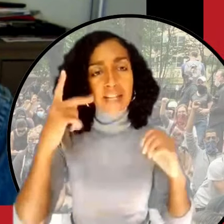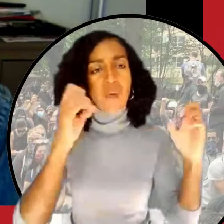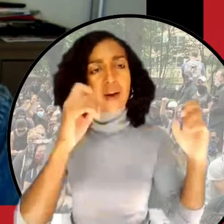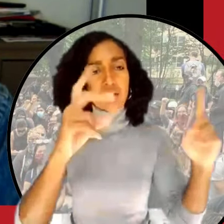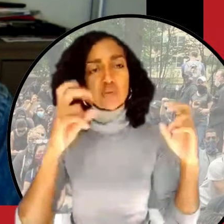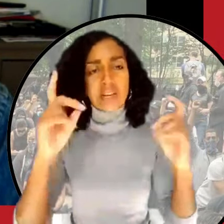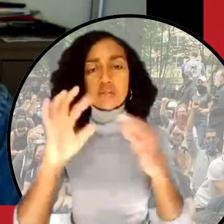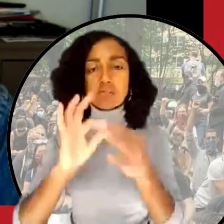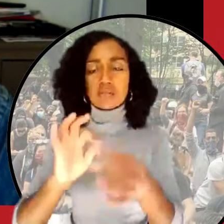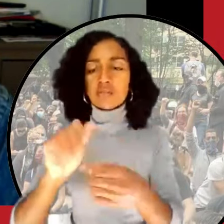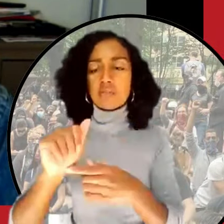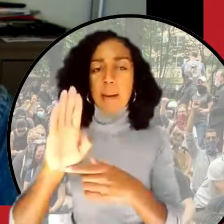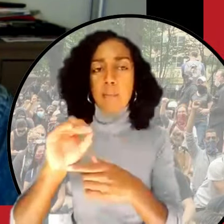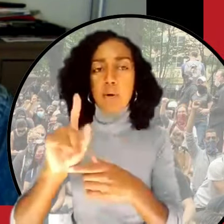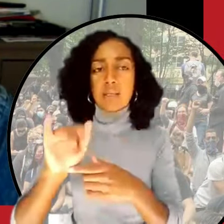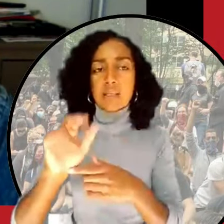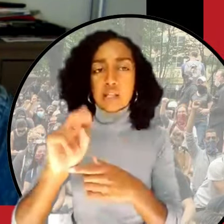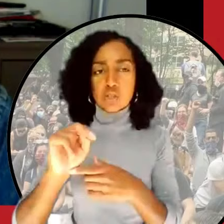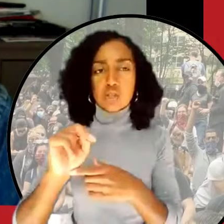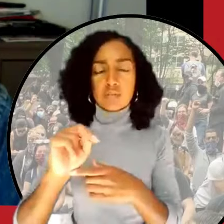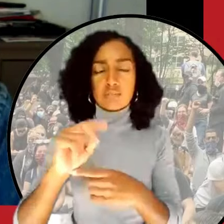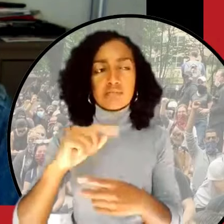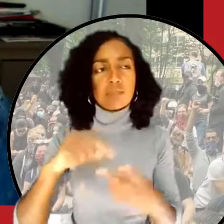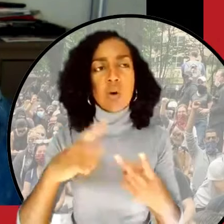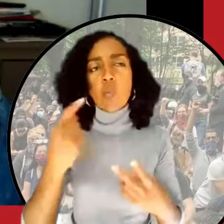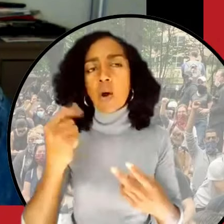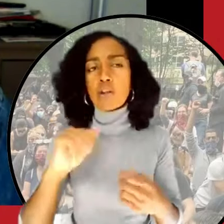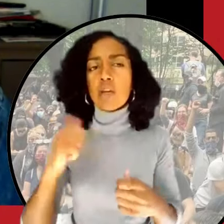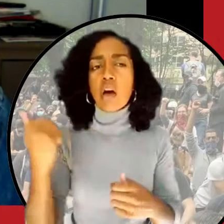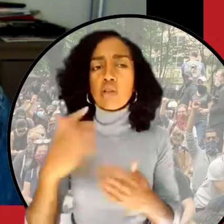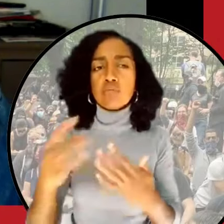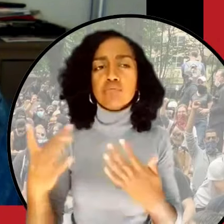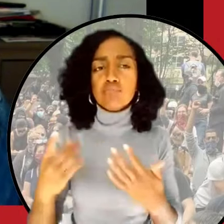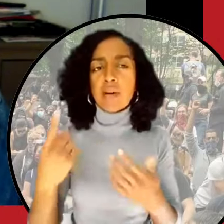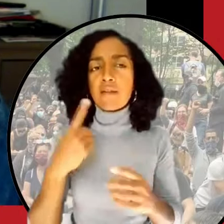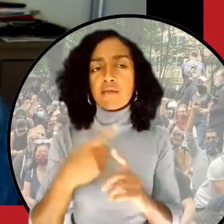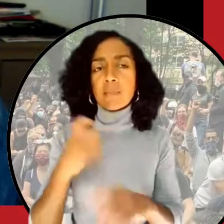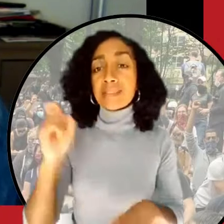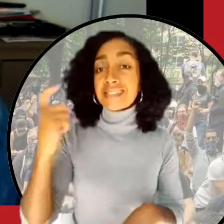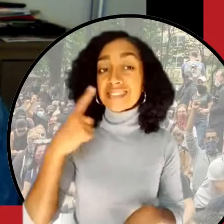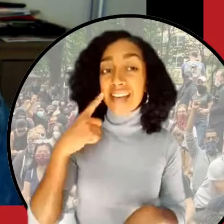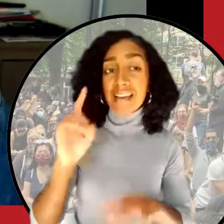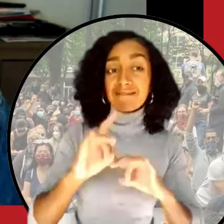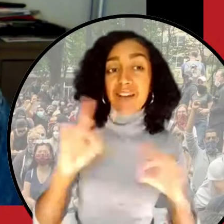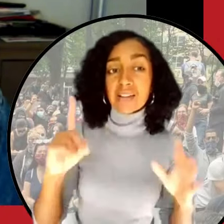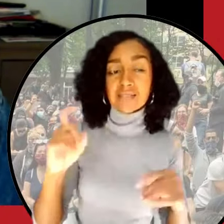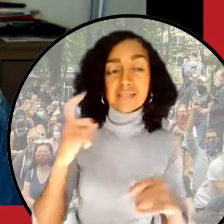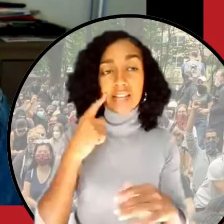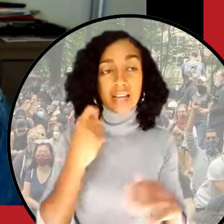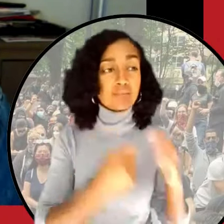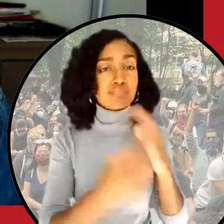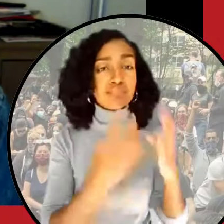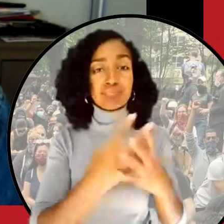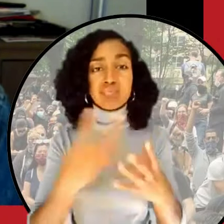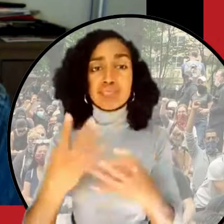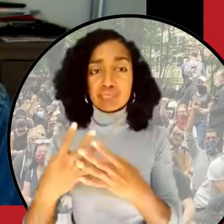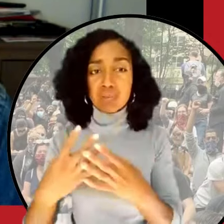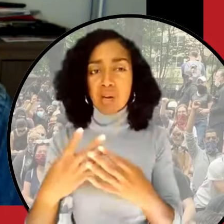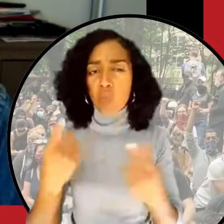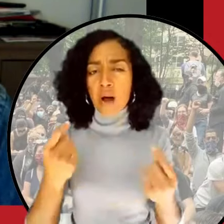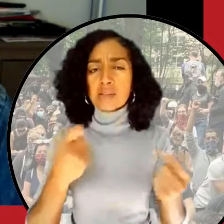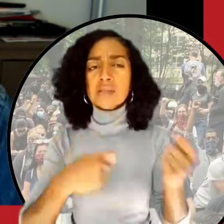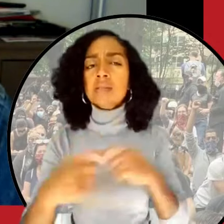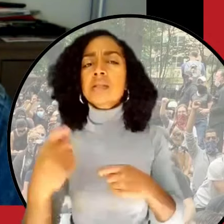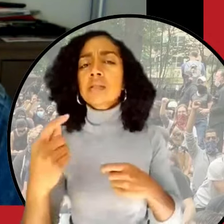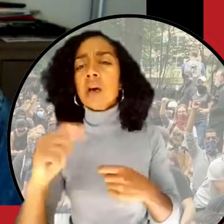around what is the alternative, you know, to state violence, to violence work, basically, and showing that, because